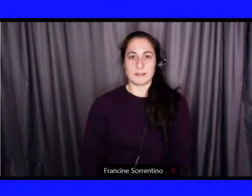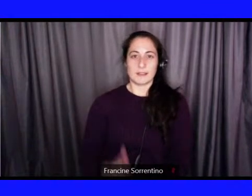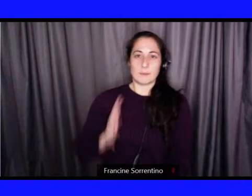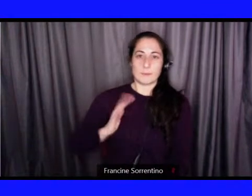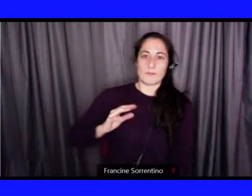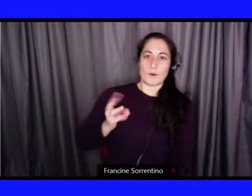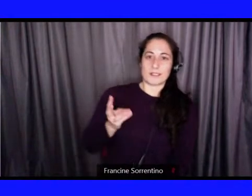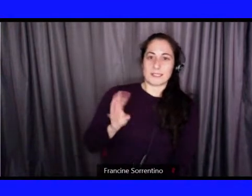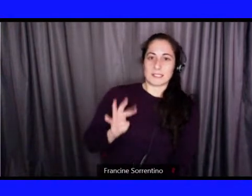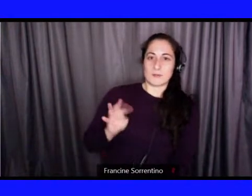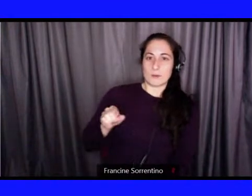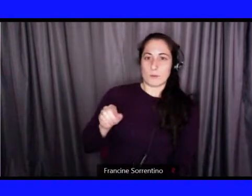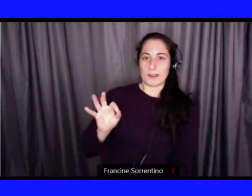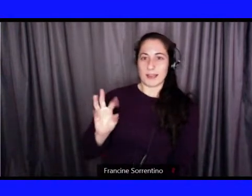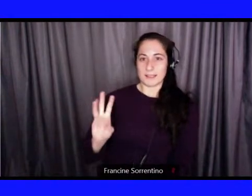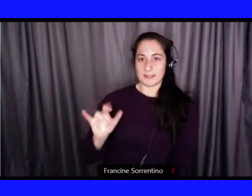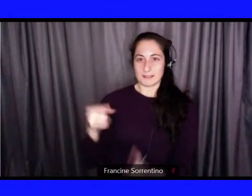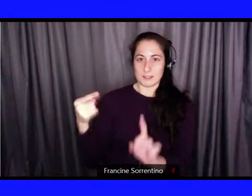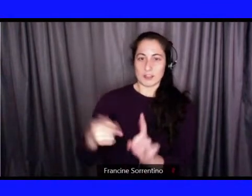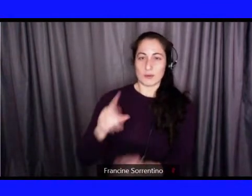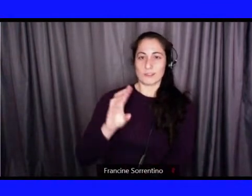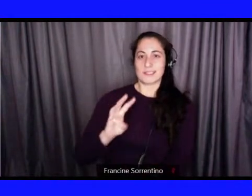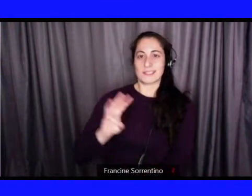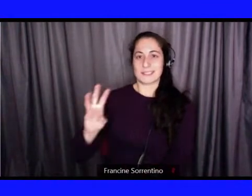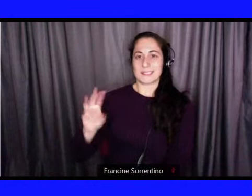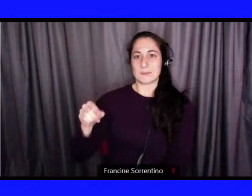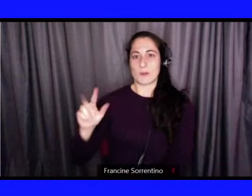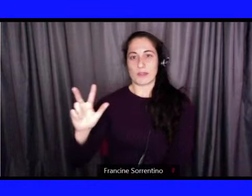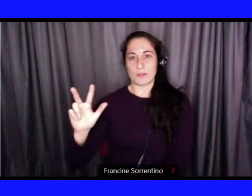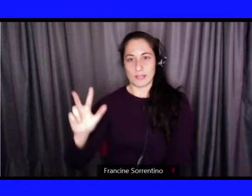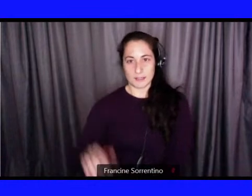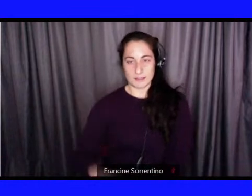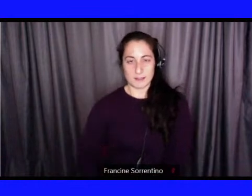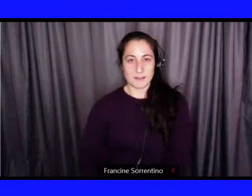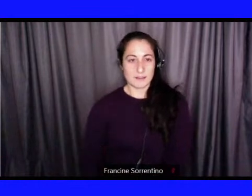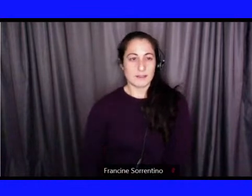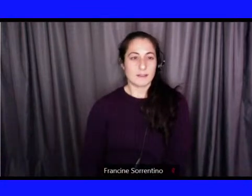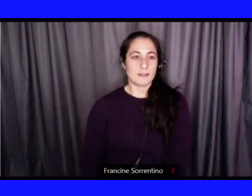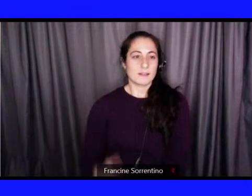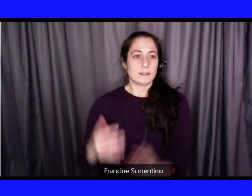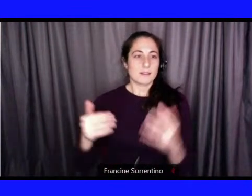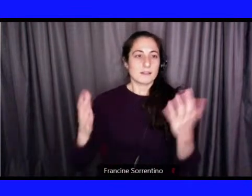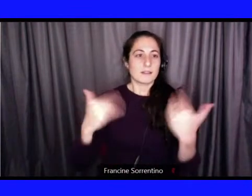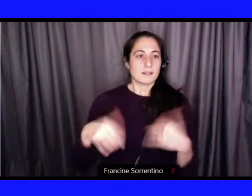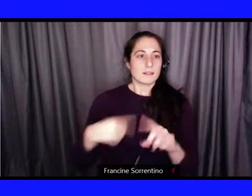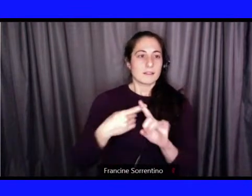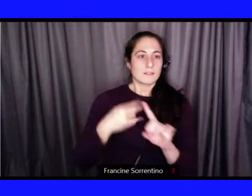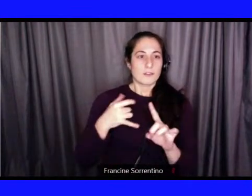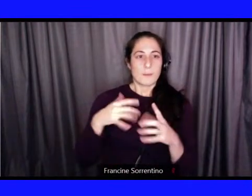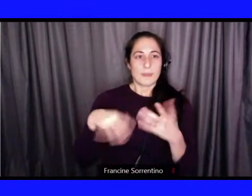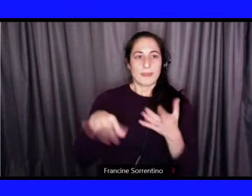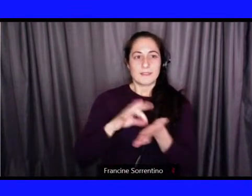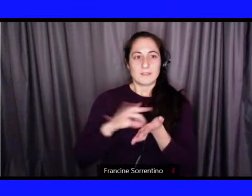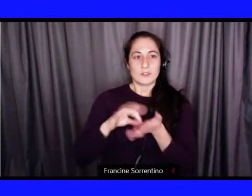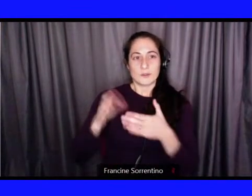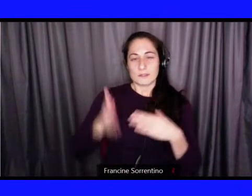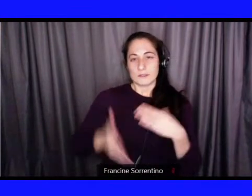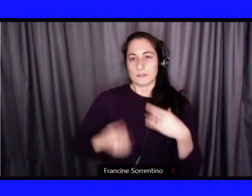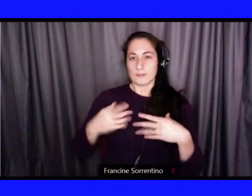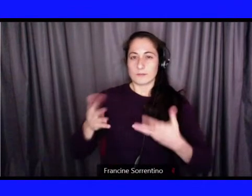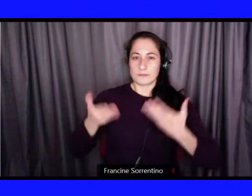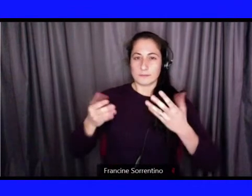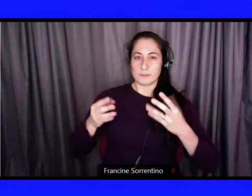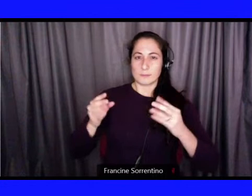of the water, and we're at 69%. And we set a very ambitious target of 75% that would put